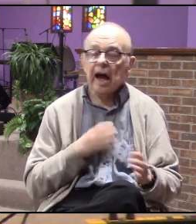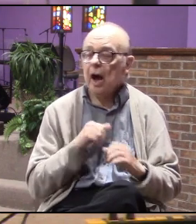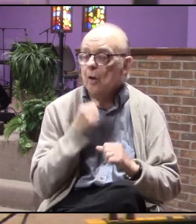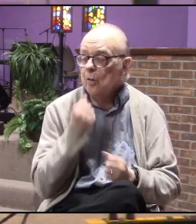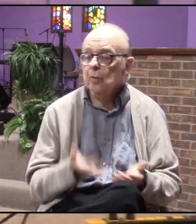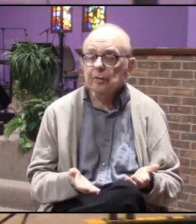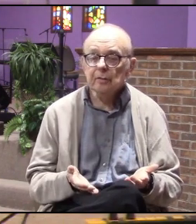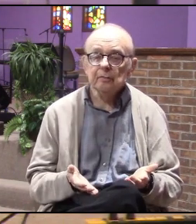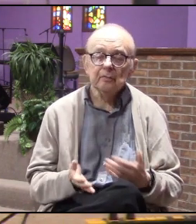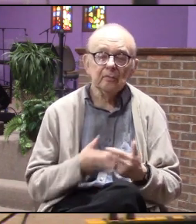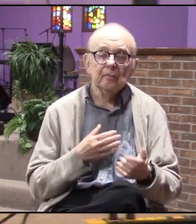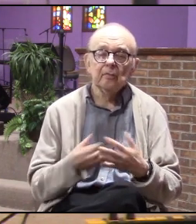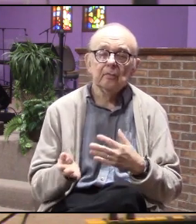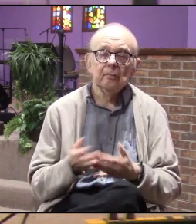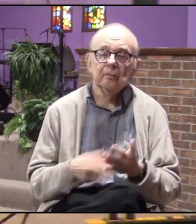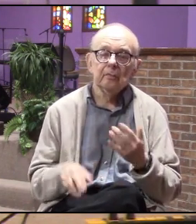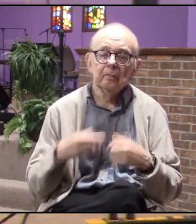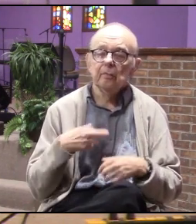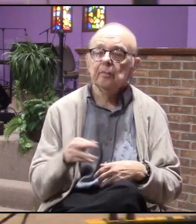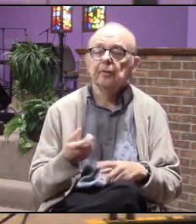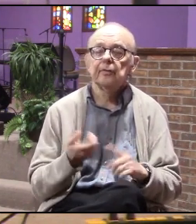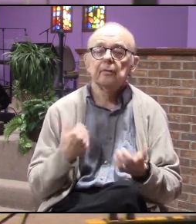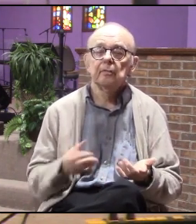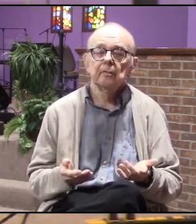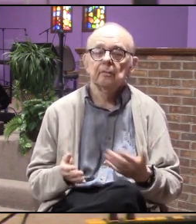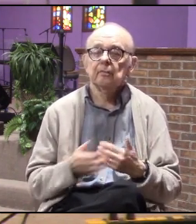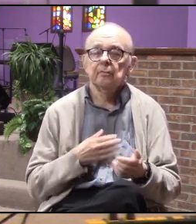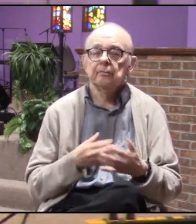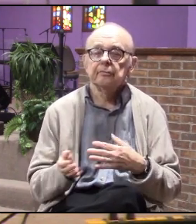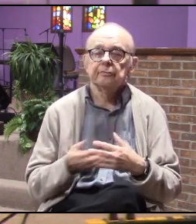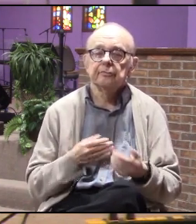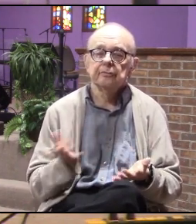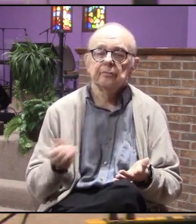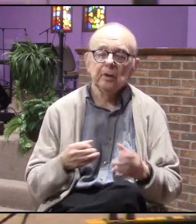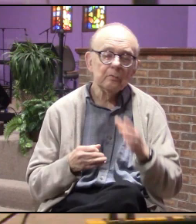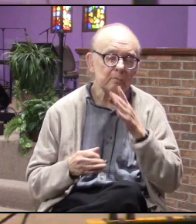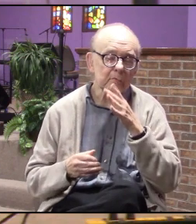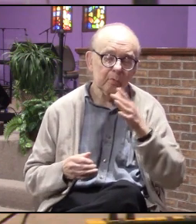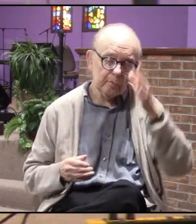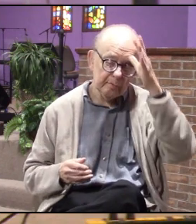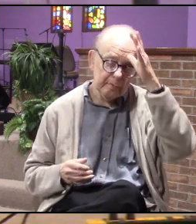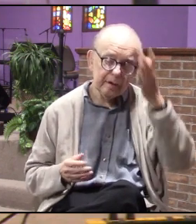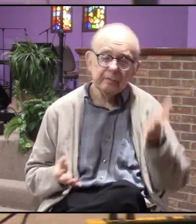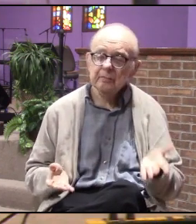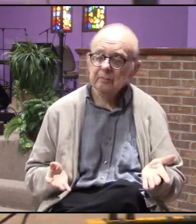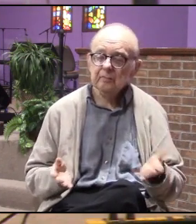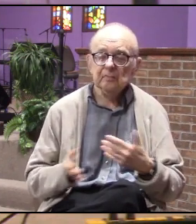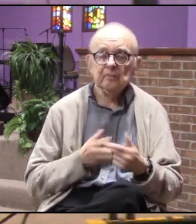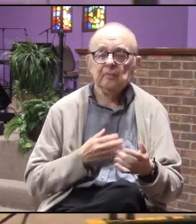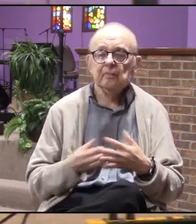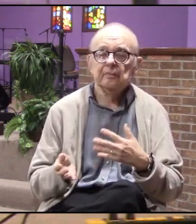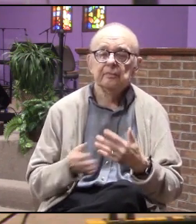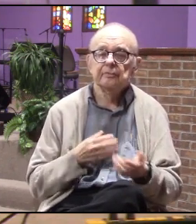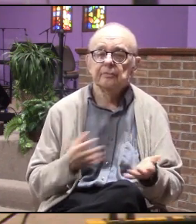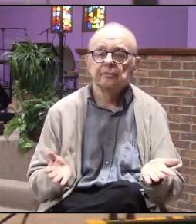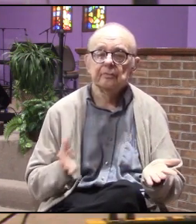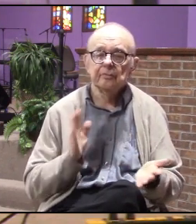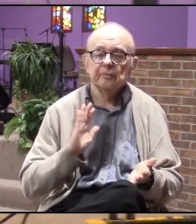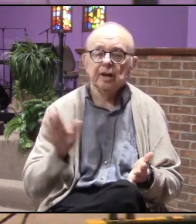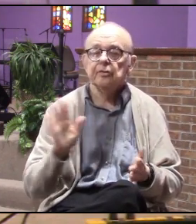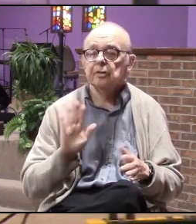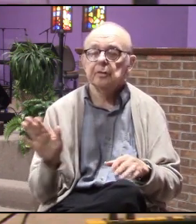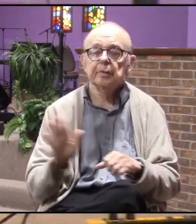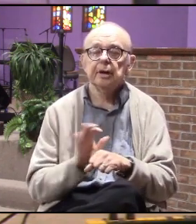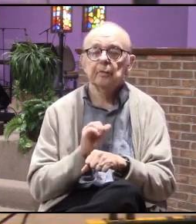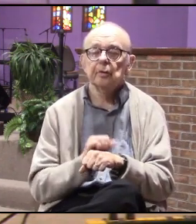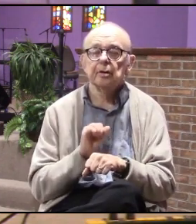old you are. It doesn't matter what religion you're from. It doesn't matter whether you're male, female. Doesn't matter. That's your whole